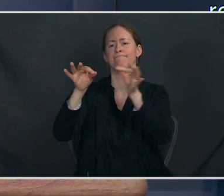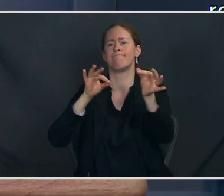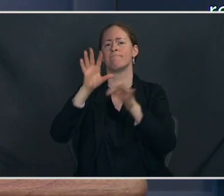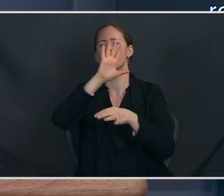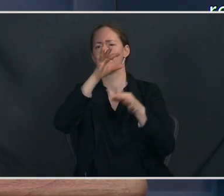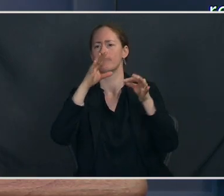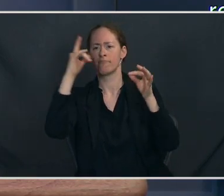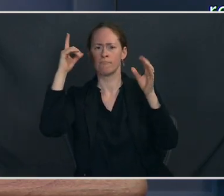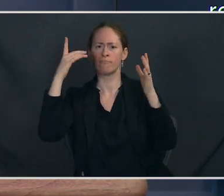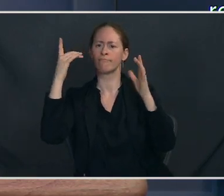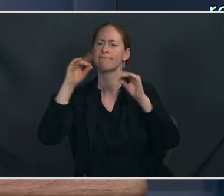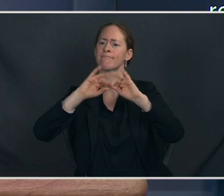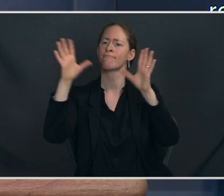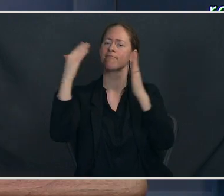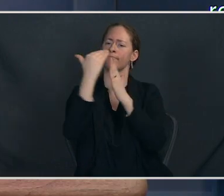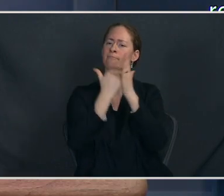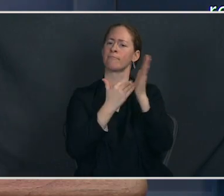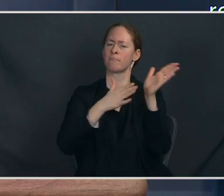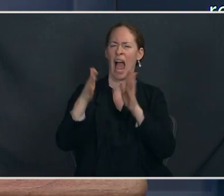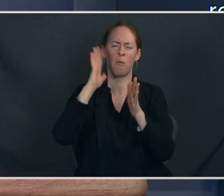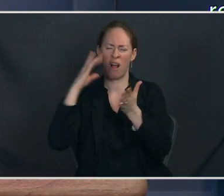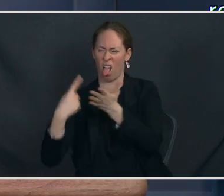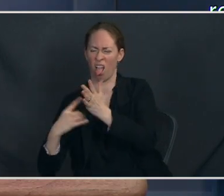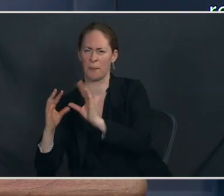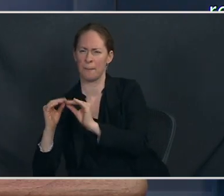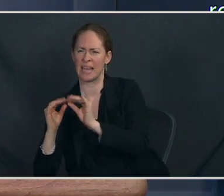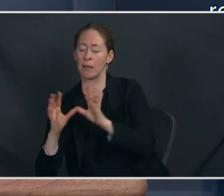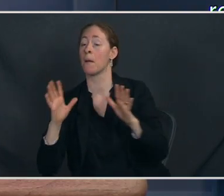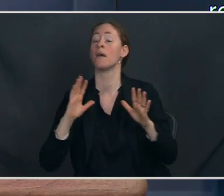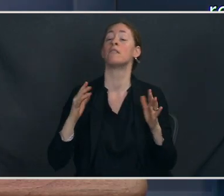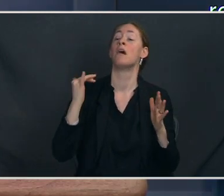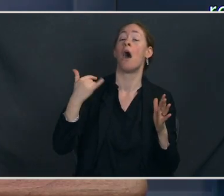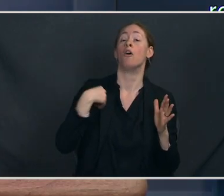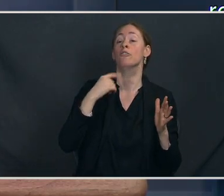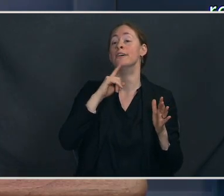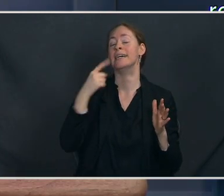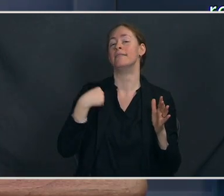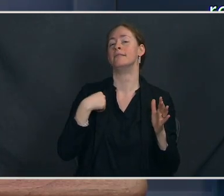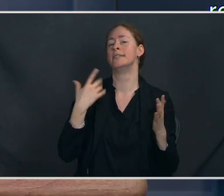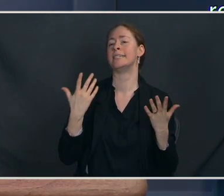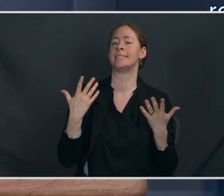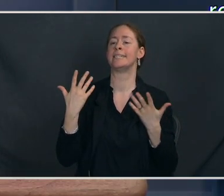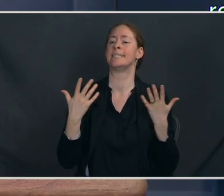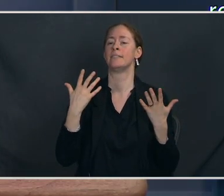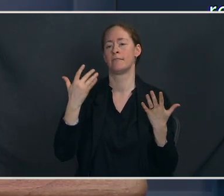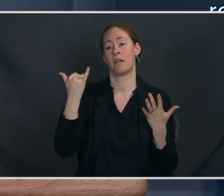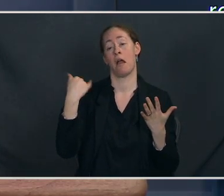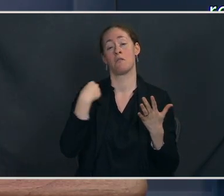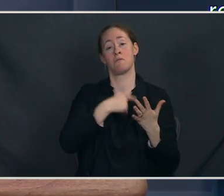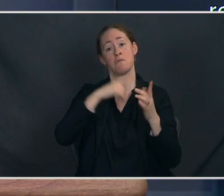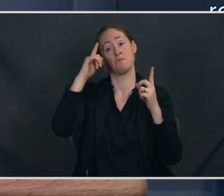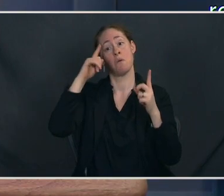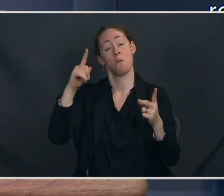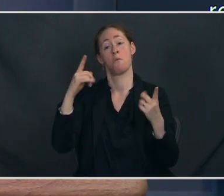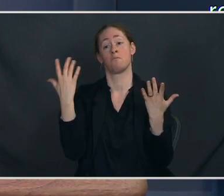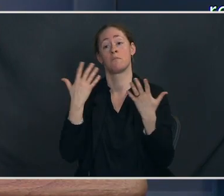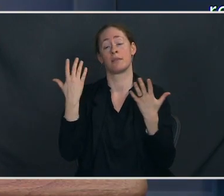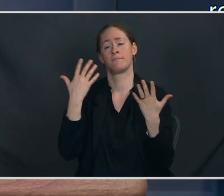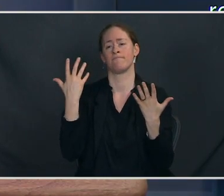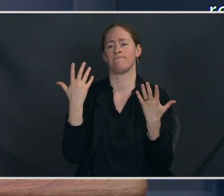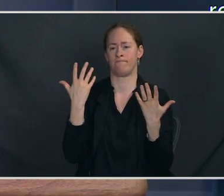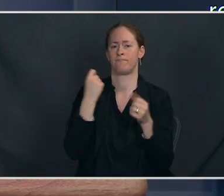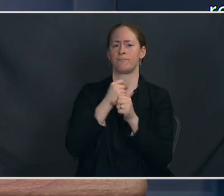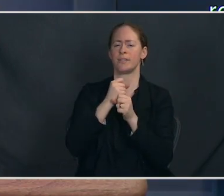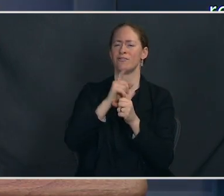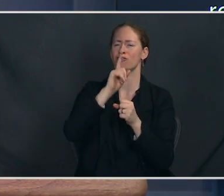that. But really what we're all trying to endeavor to do is ensure that we have not just more